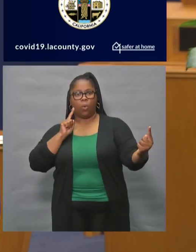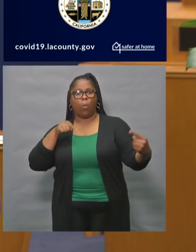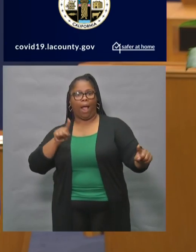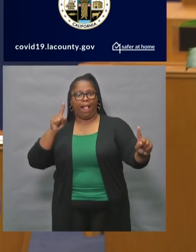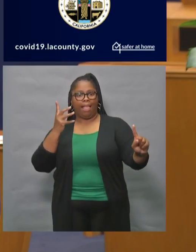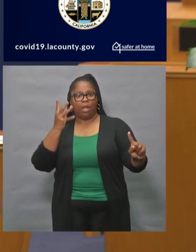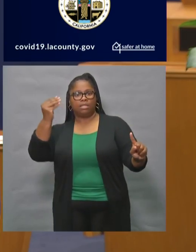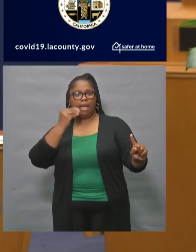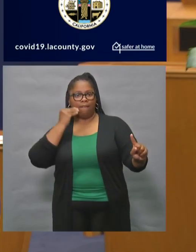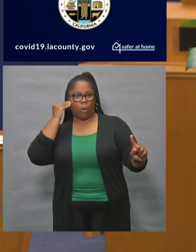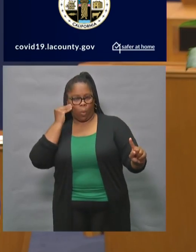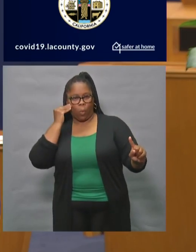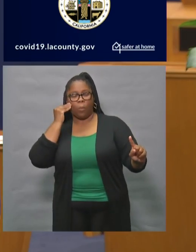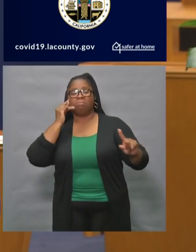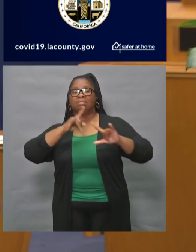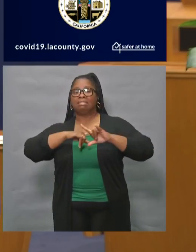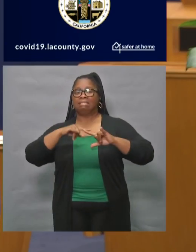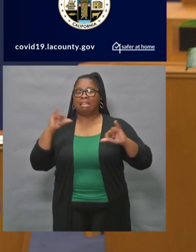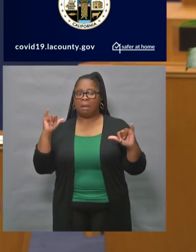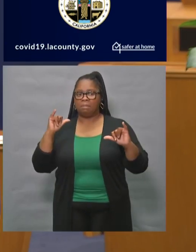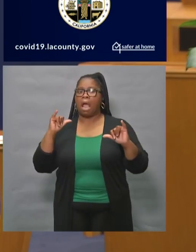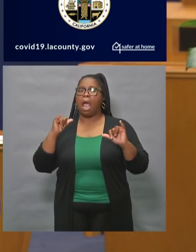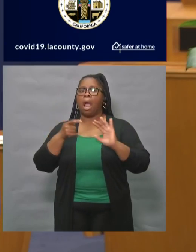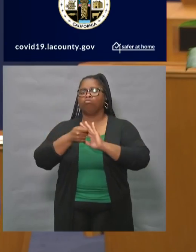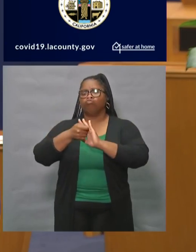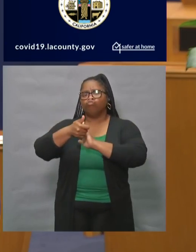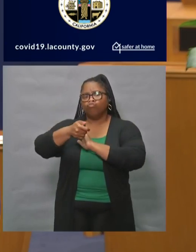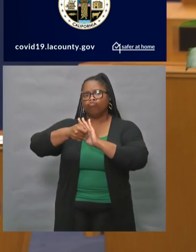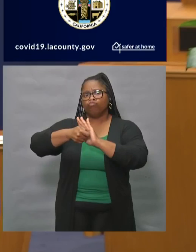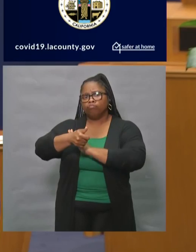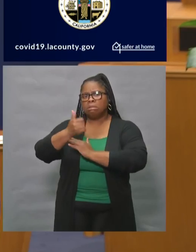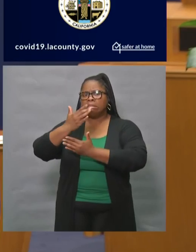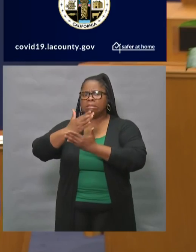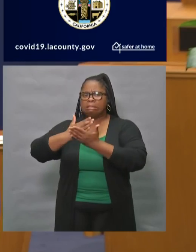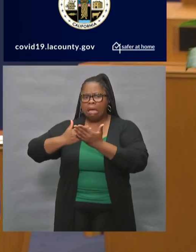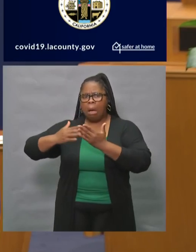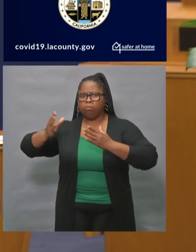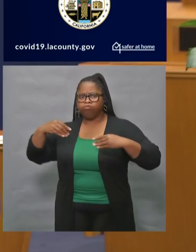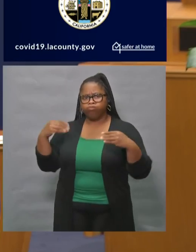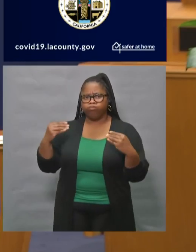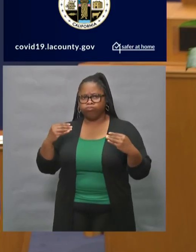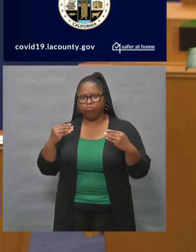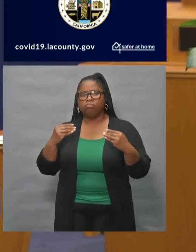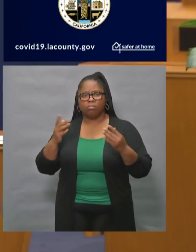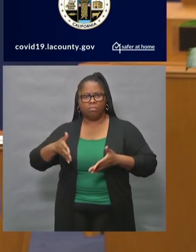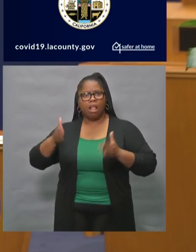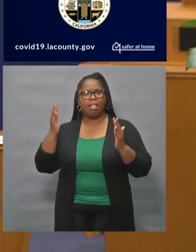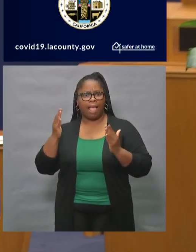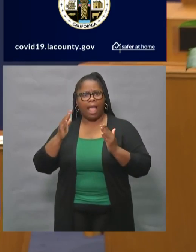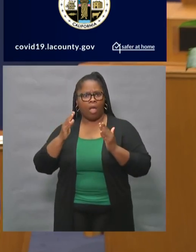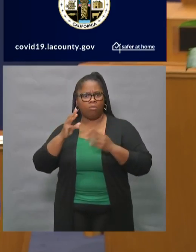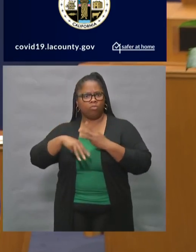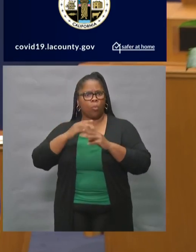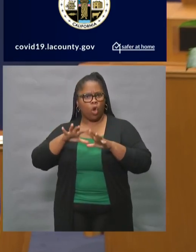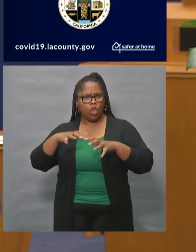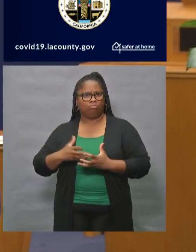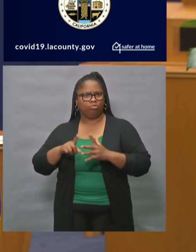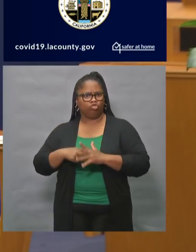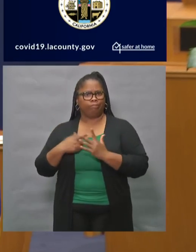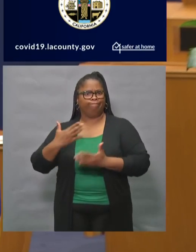still seeking to relax the measures and allowing society to get back to business as usual. Now I'll shift to the